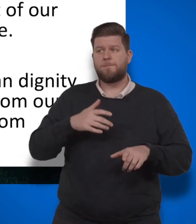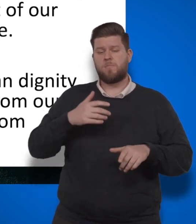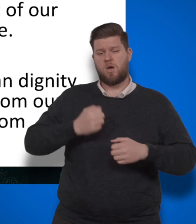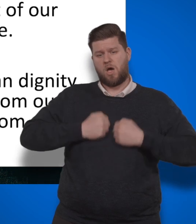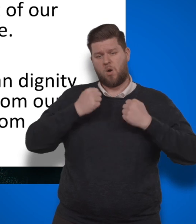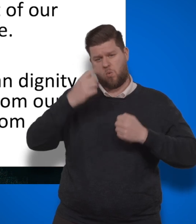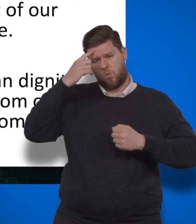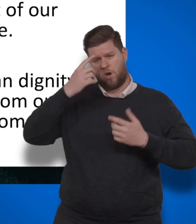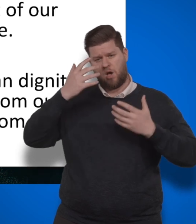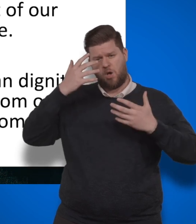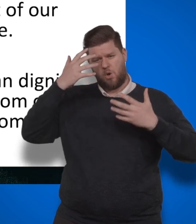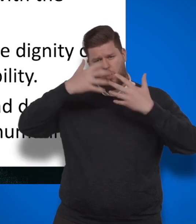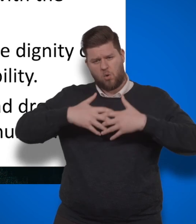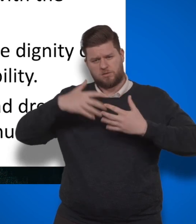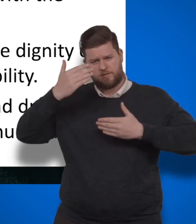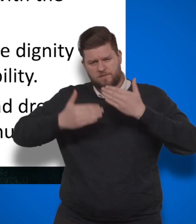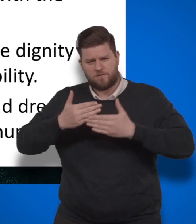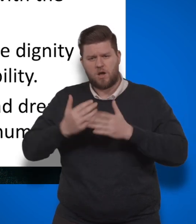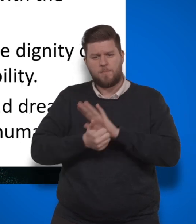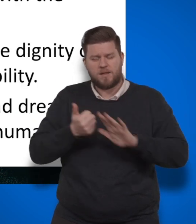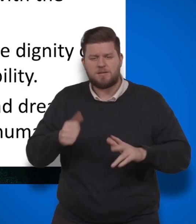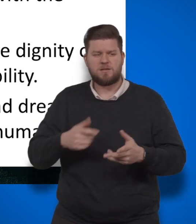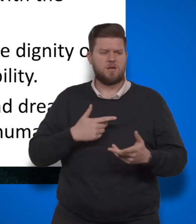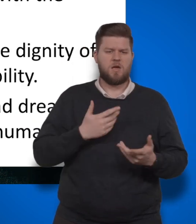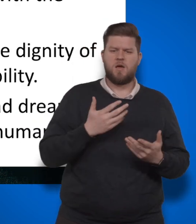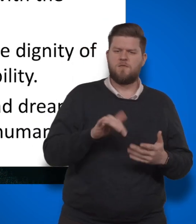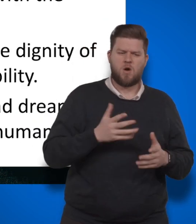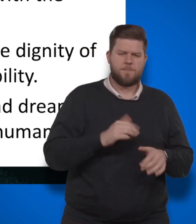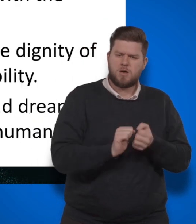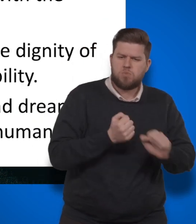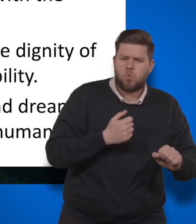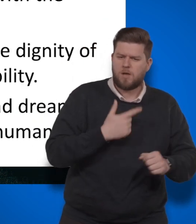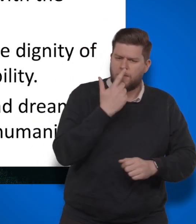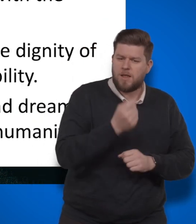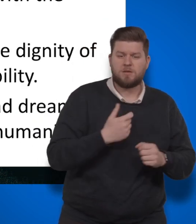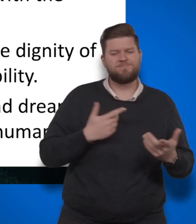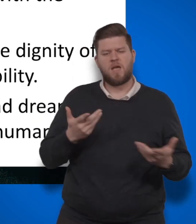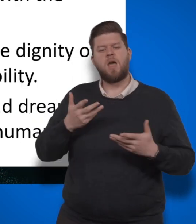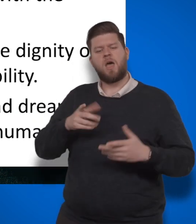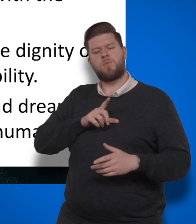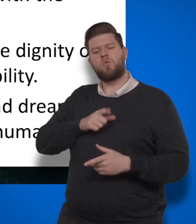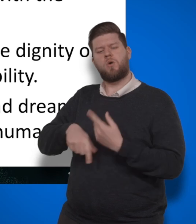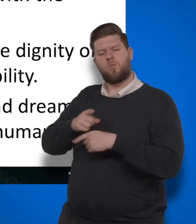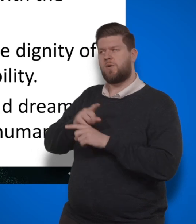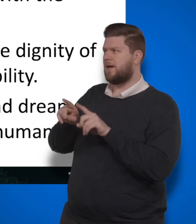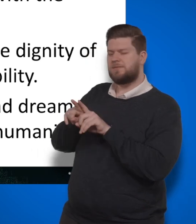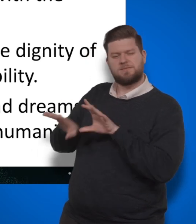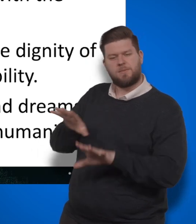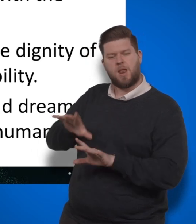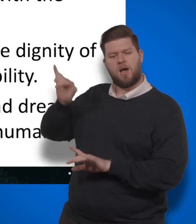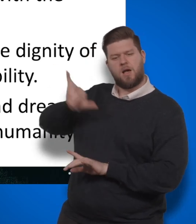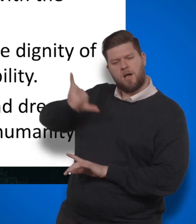sporting abilities, but from our godlikeness. So humans in God's image are a person made for